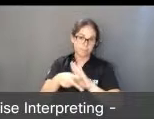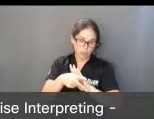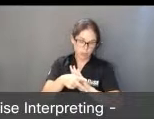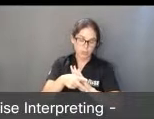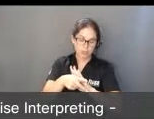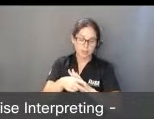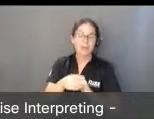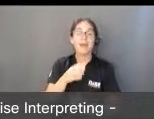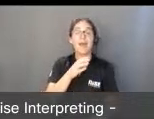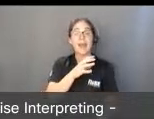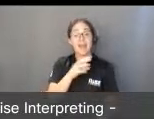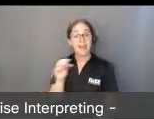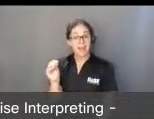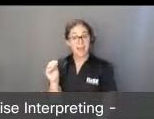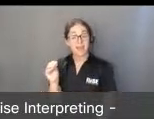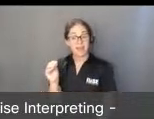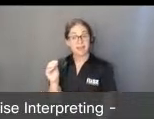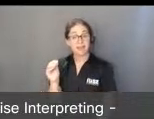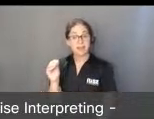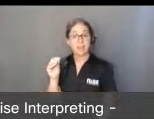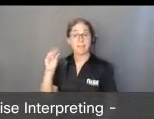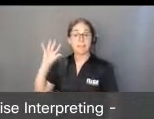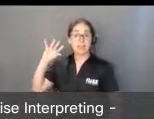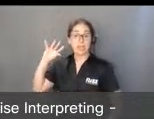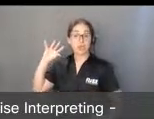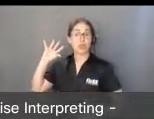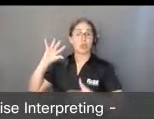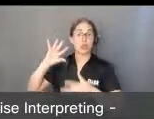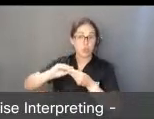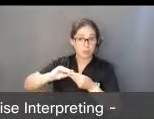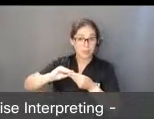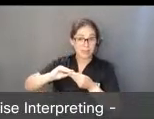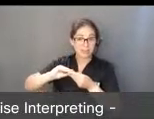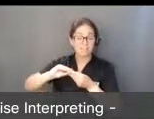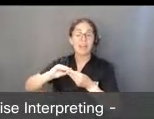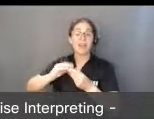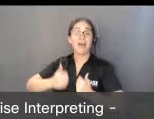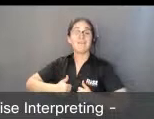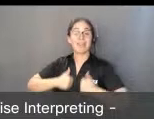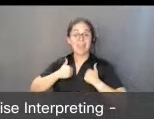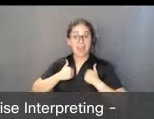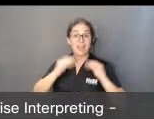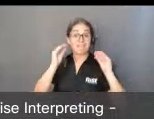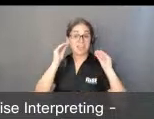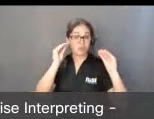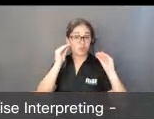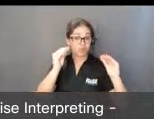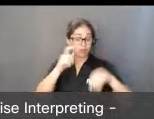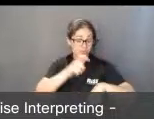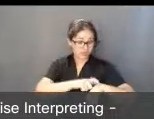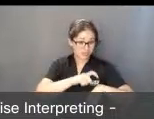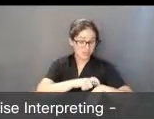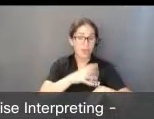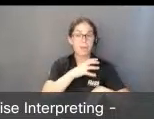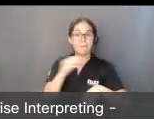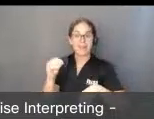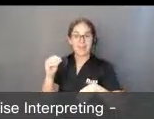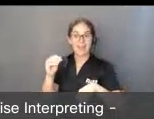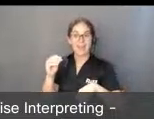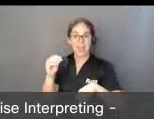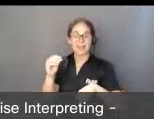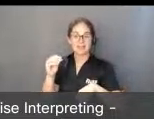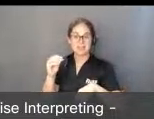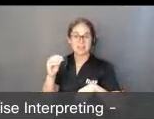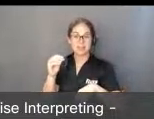ultimately, the accumulation of live instruction time and asynchronous or